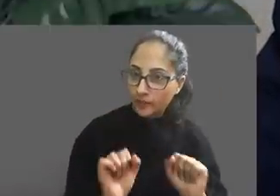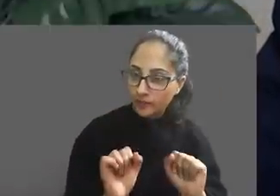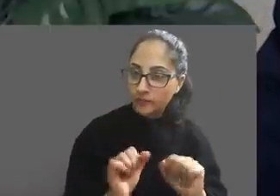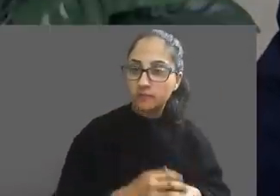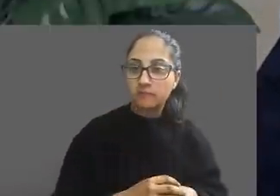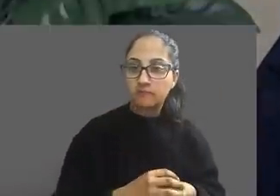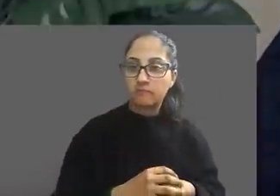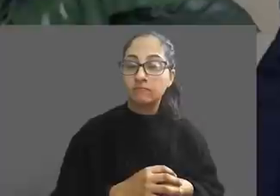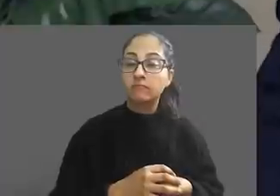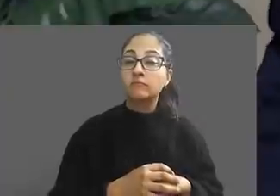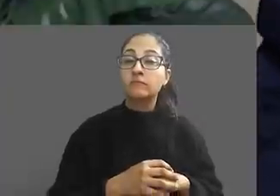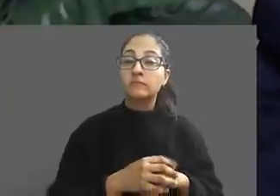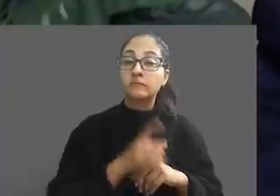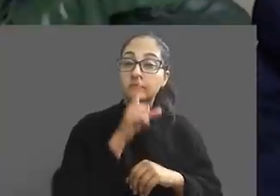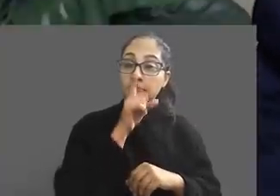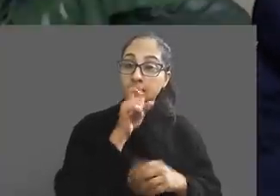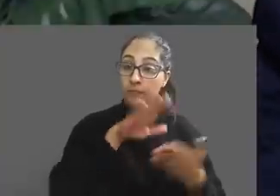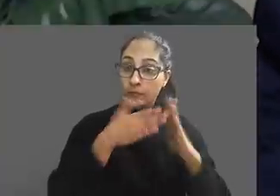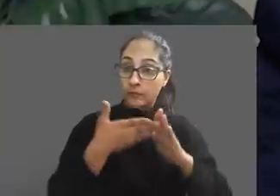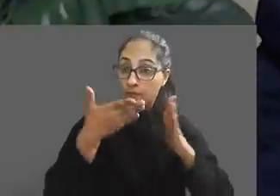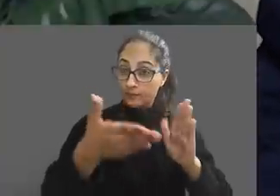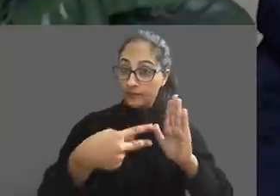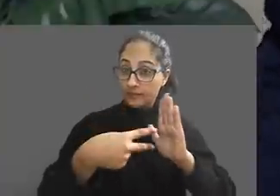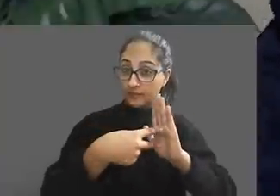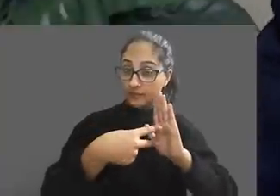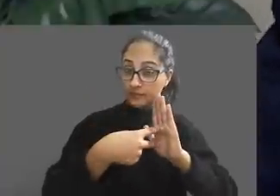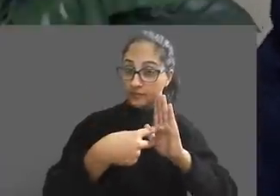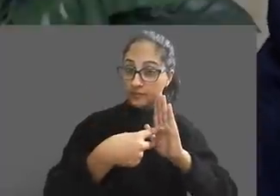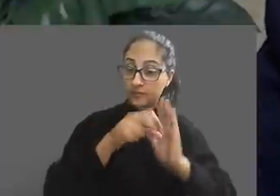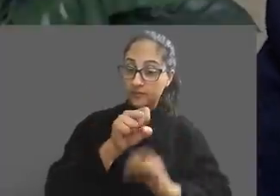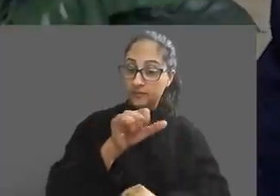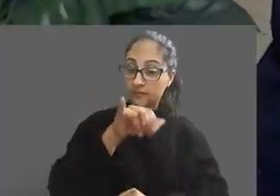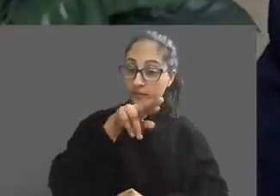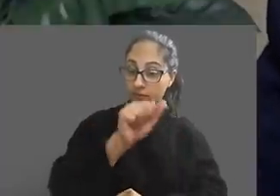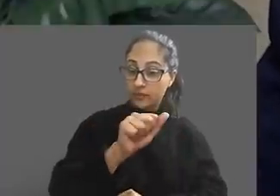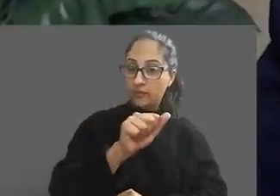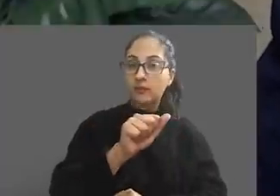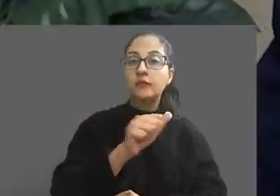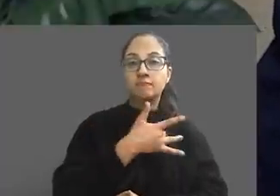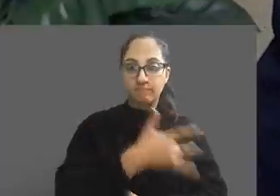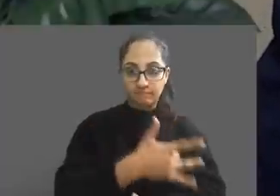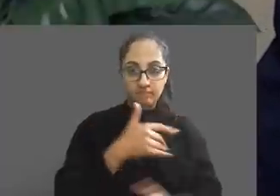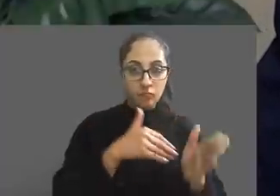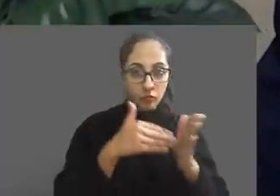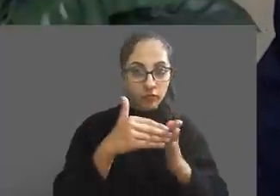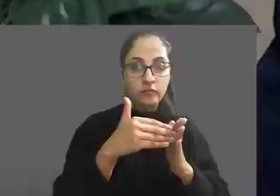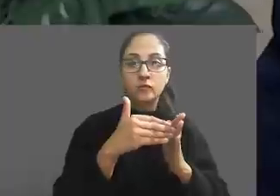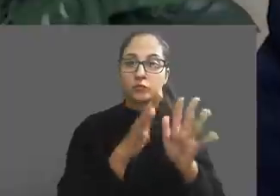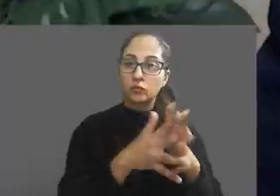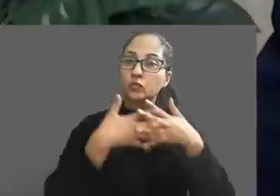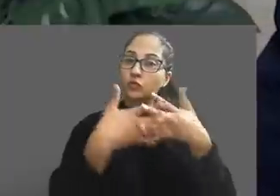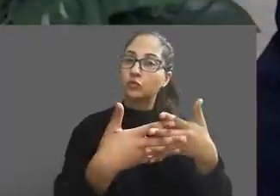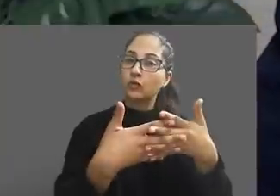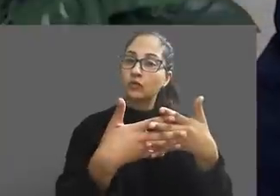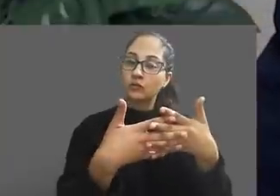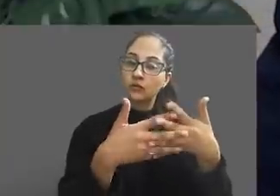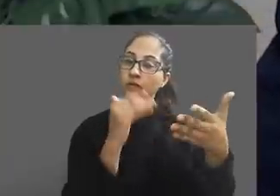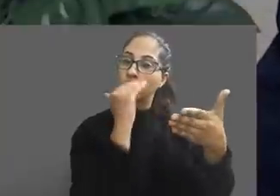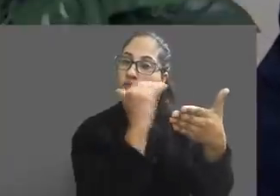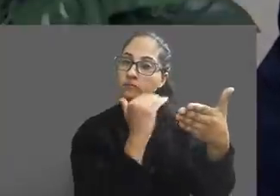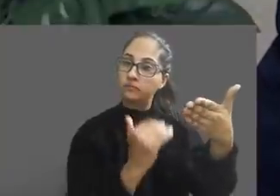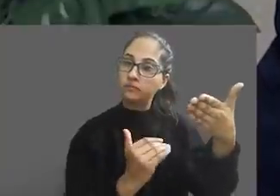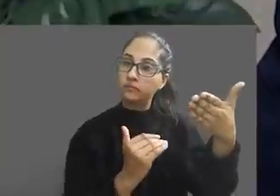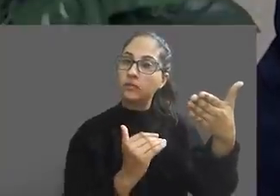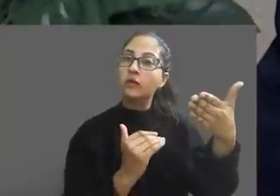Tajikistan, the Ismaili film director Umid Shah Mirzo Shirinov recently released a movie called Mushkil Kusha,